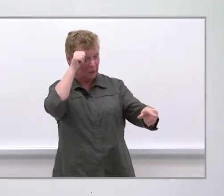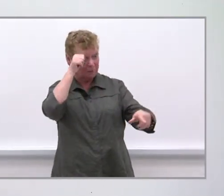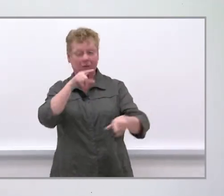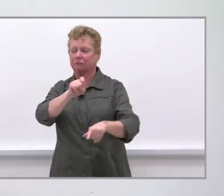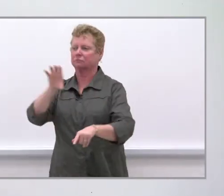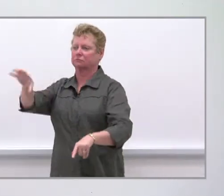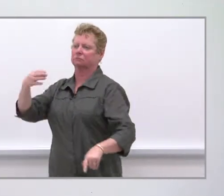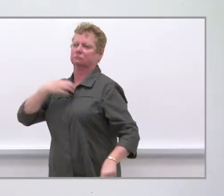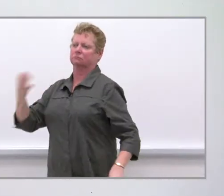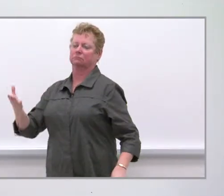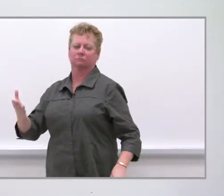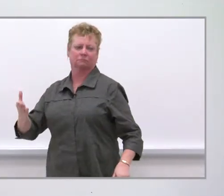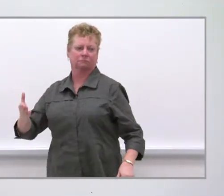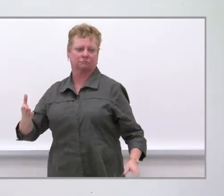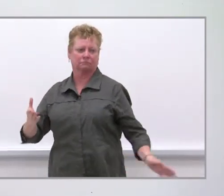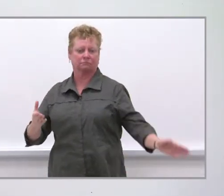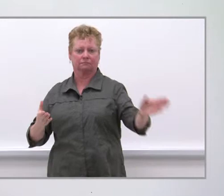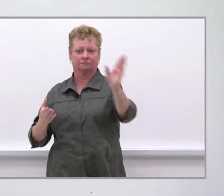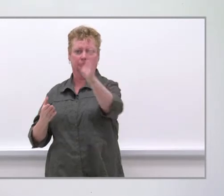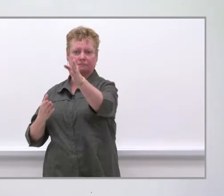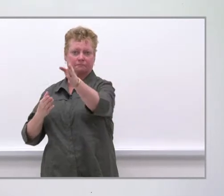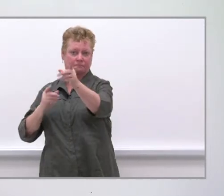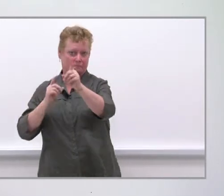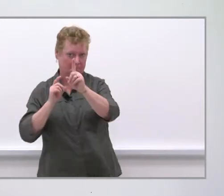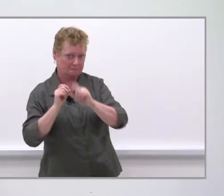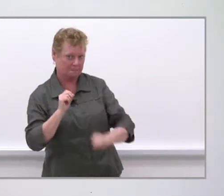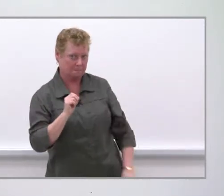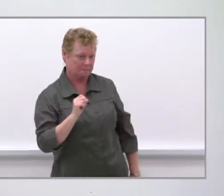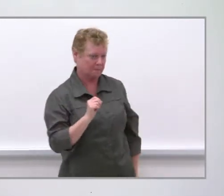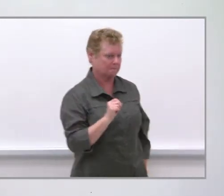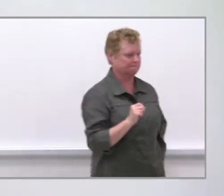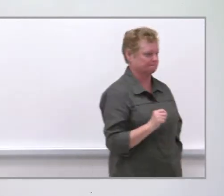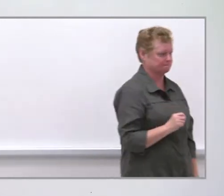Okay? Ricky?